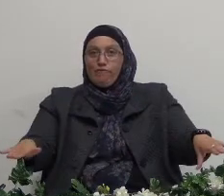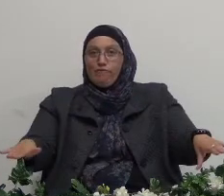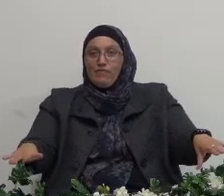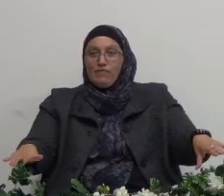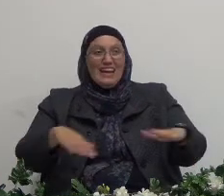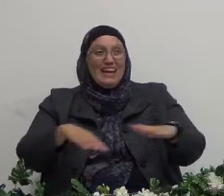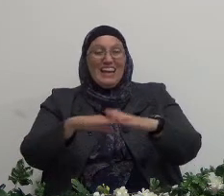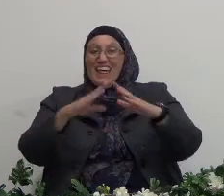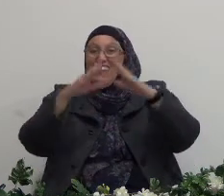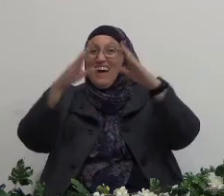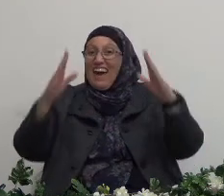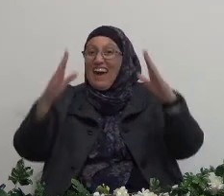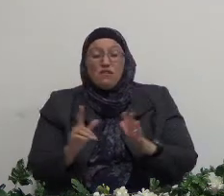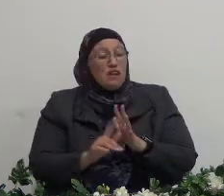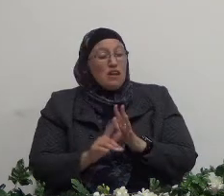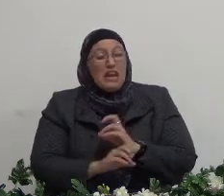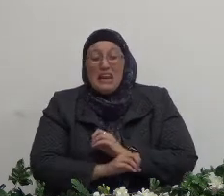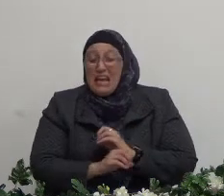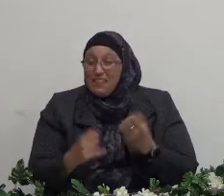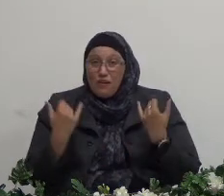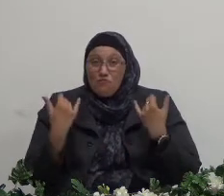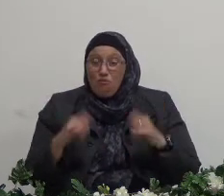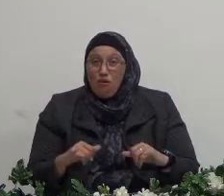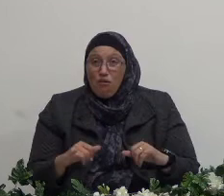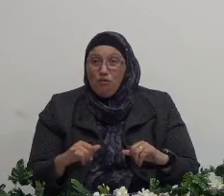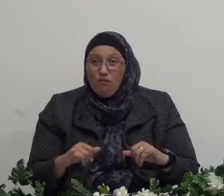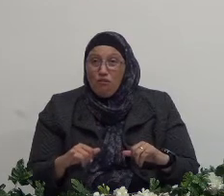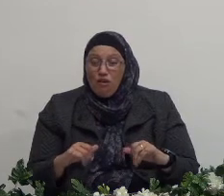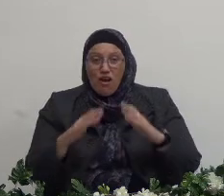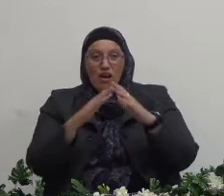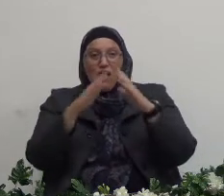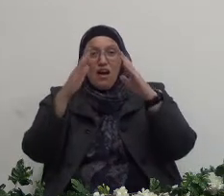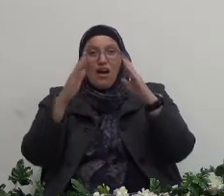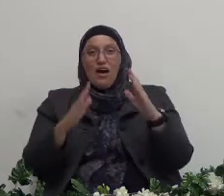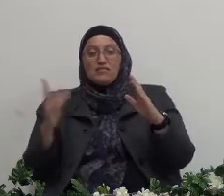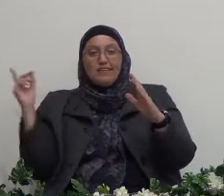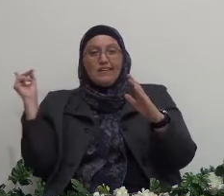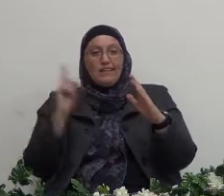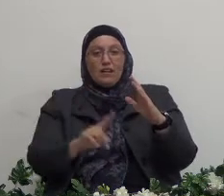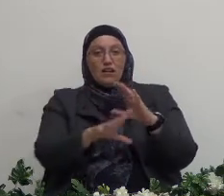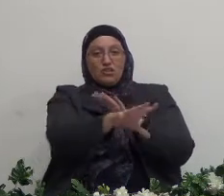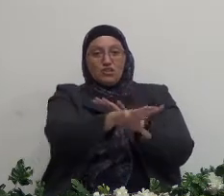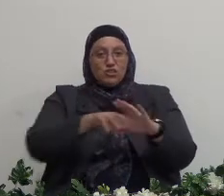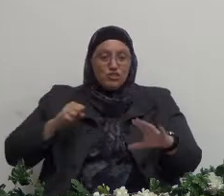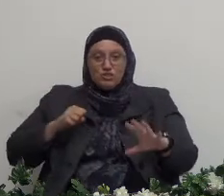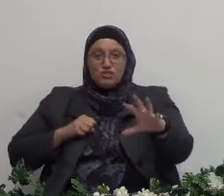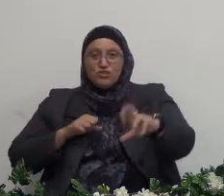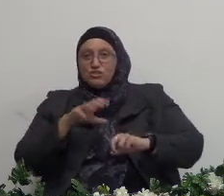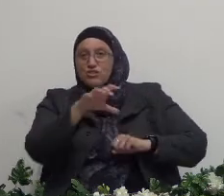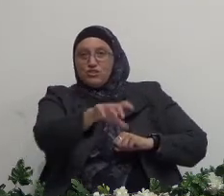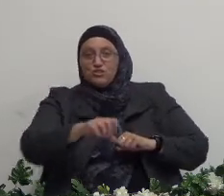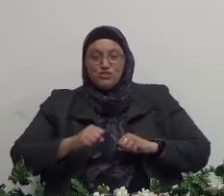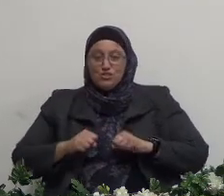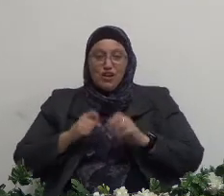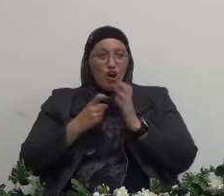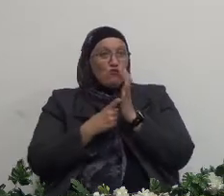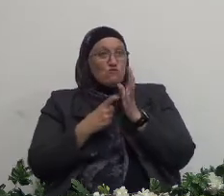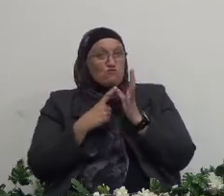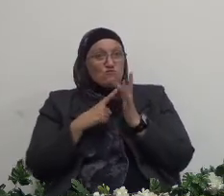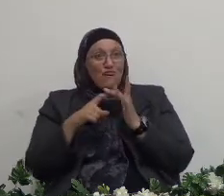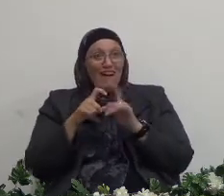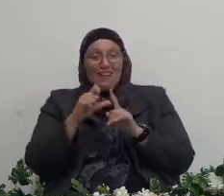outside of Lebanon, they just defend their own country. That's all they're doing. But they started raiding their houses,